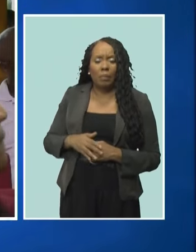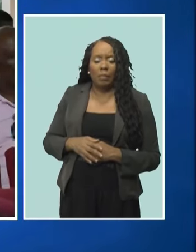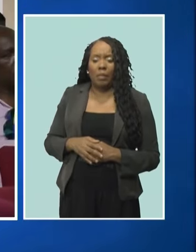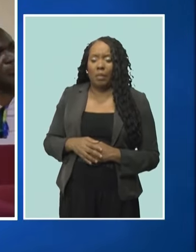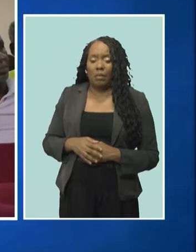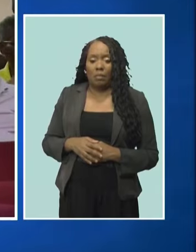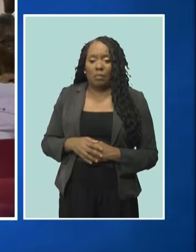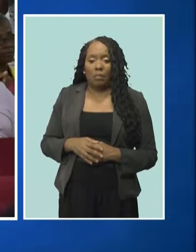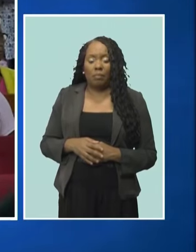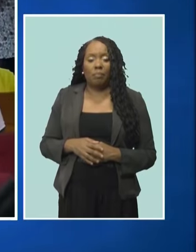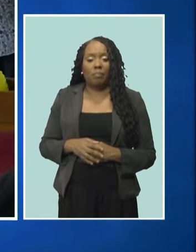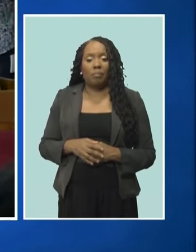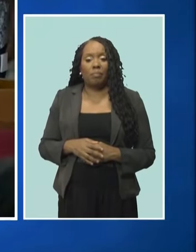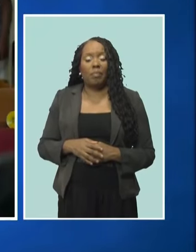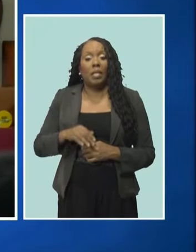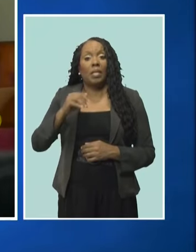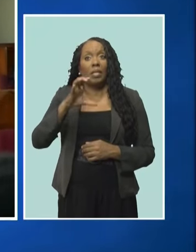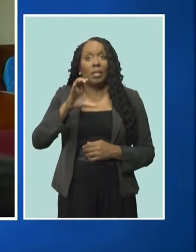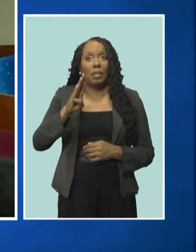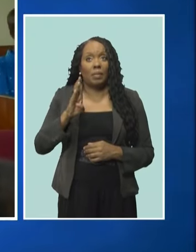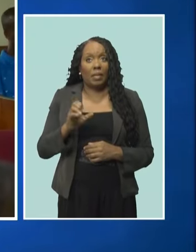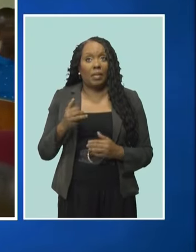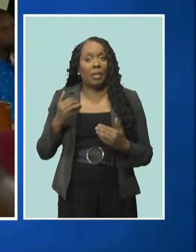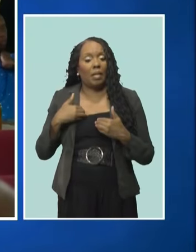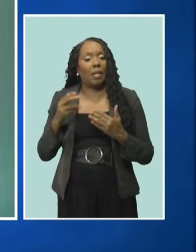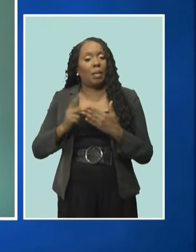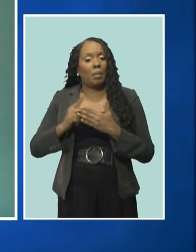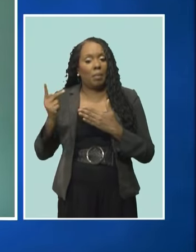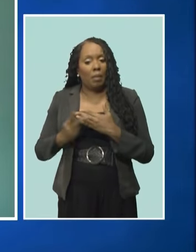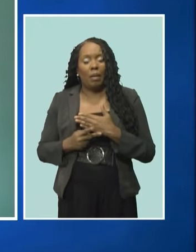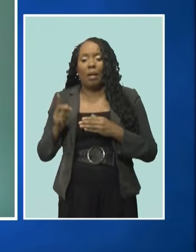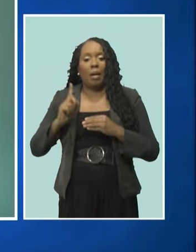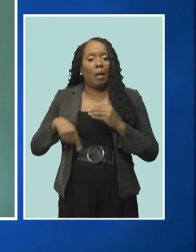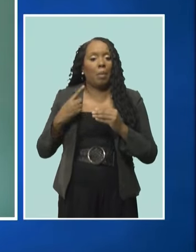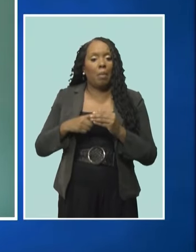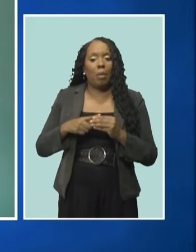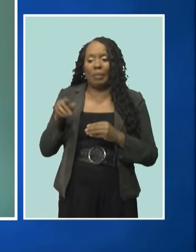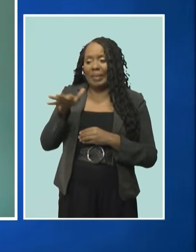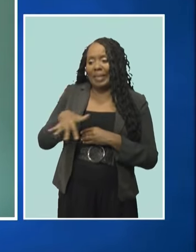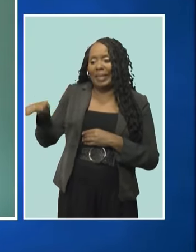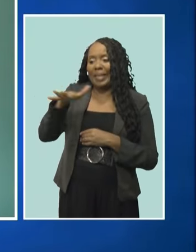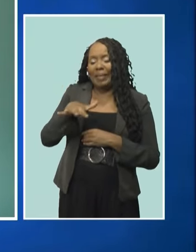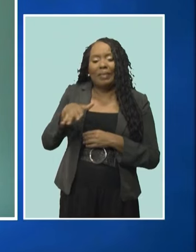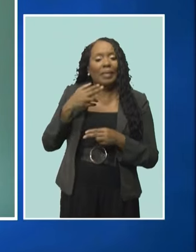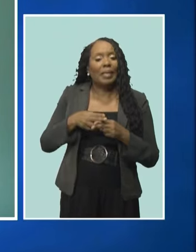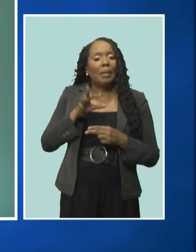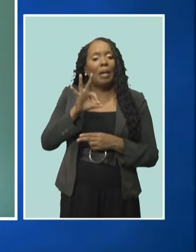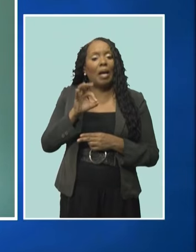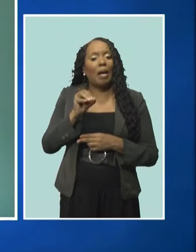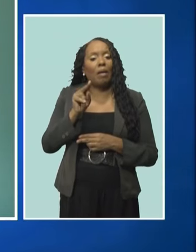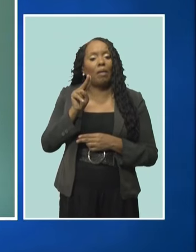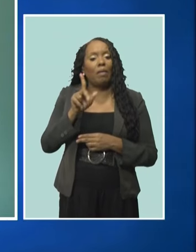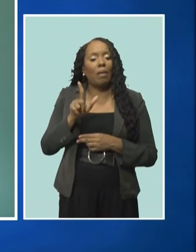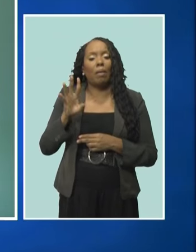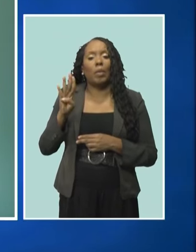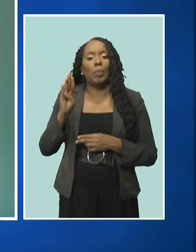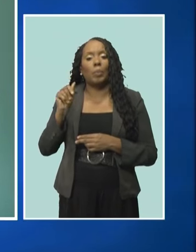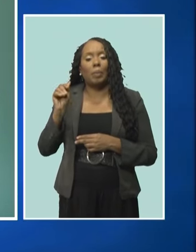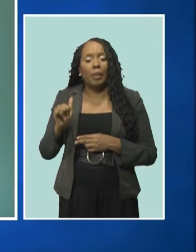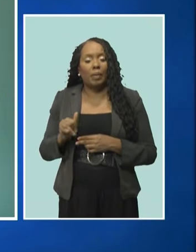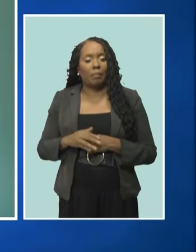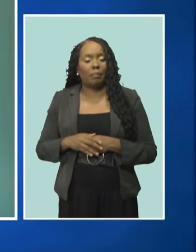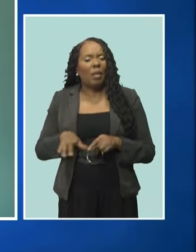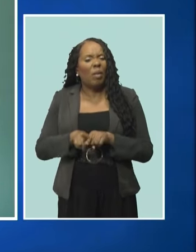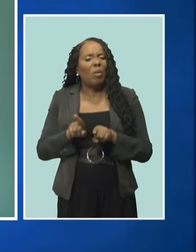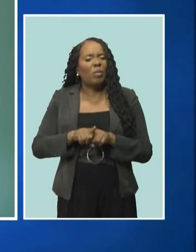It ran as a series on CBC TV. Our Fisher Folk would use Fall Bay Beach Road as well. A lot of